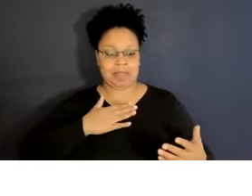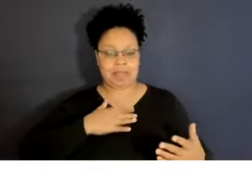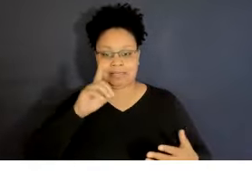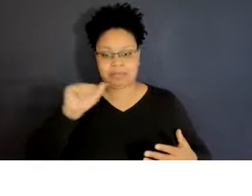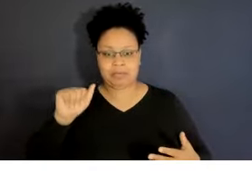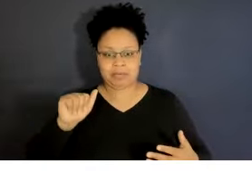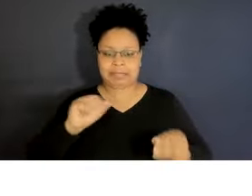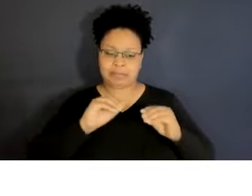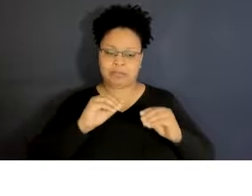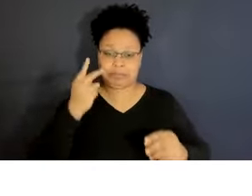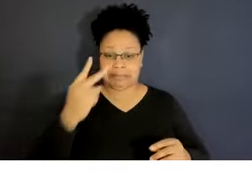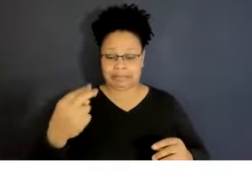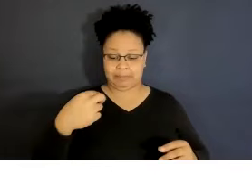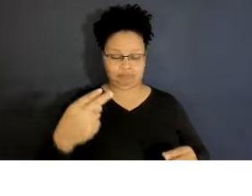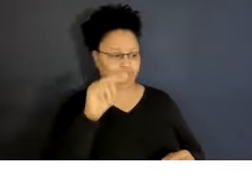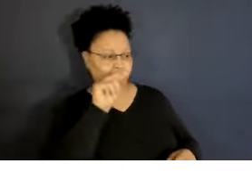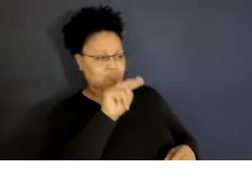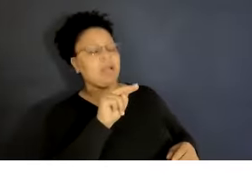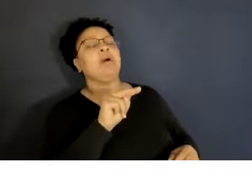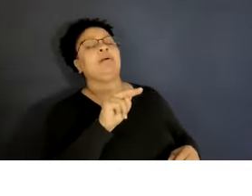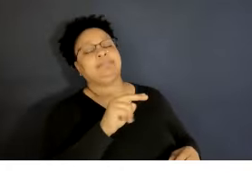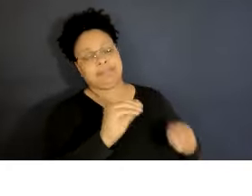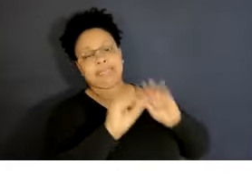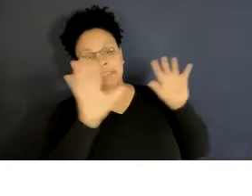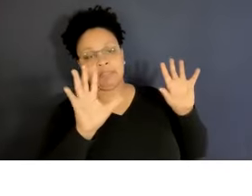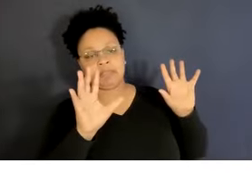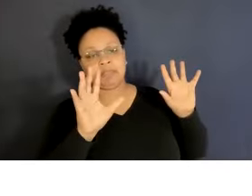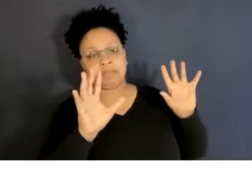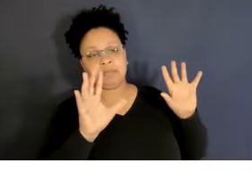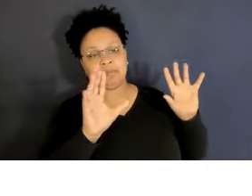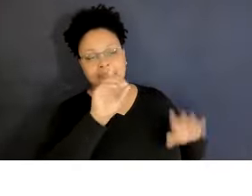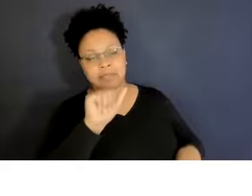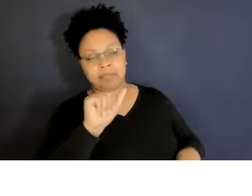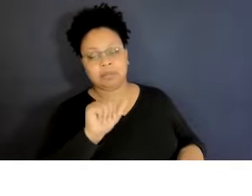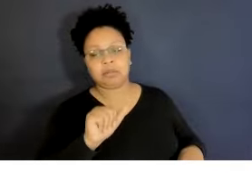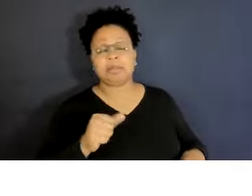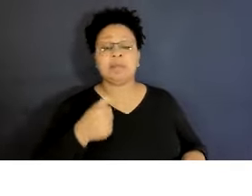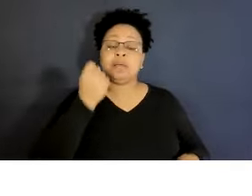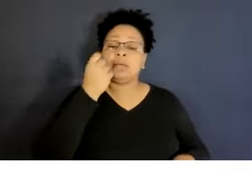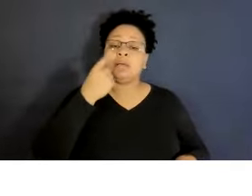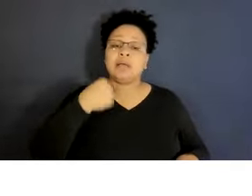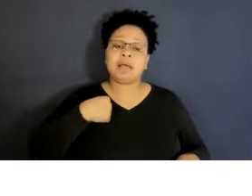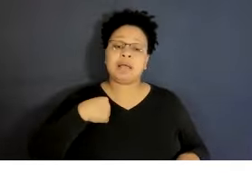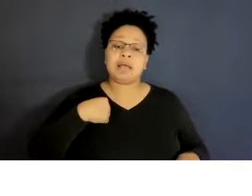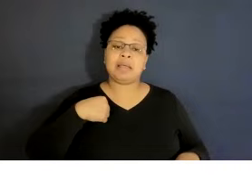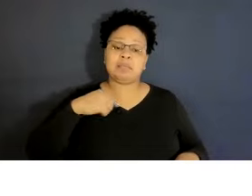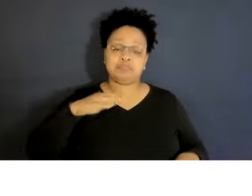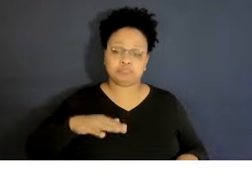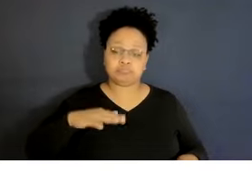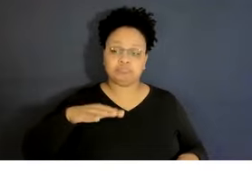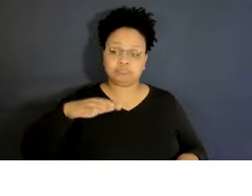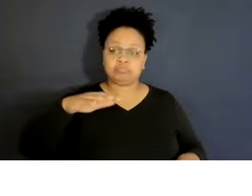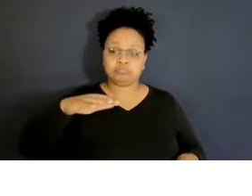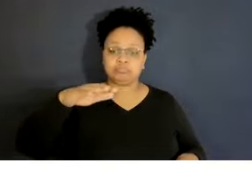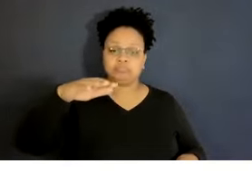a disability. But as I got older, I remember my